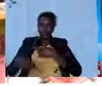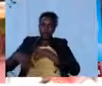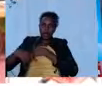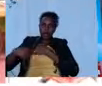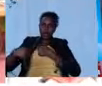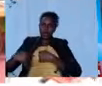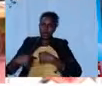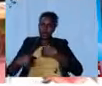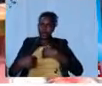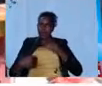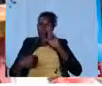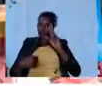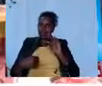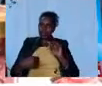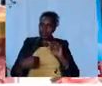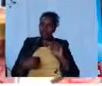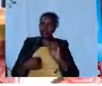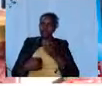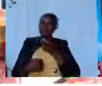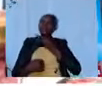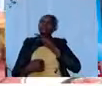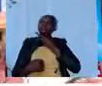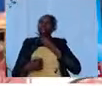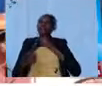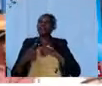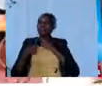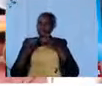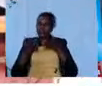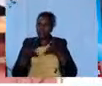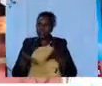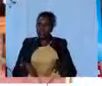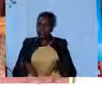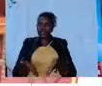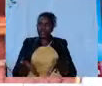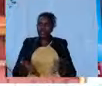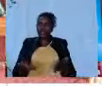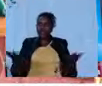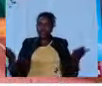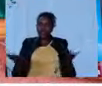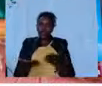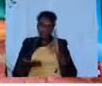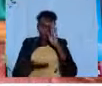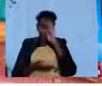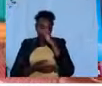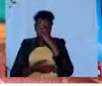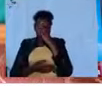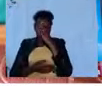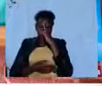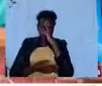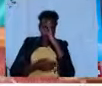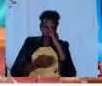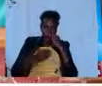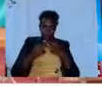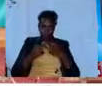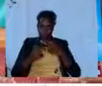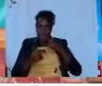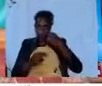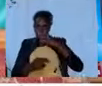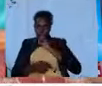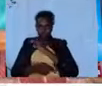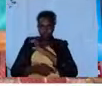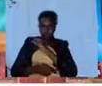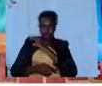ground. My heart has no desire to stay where doubts